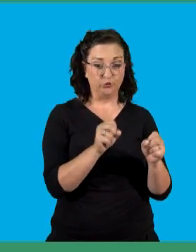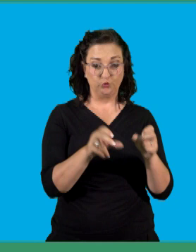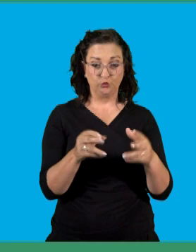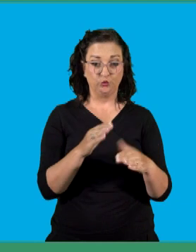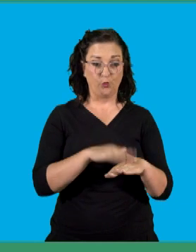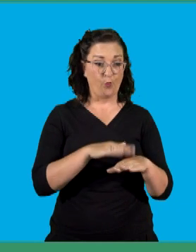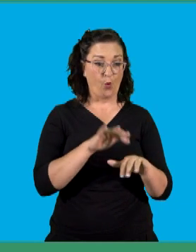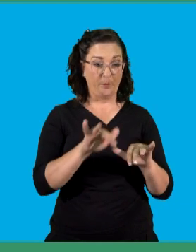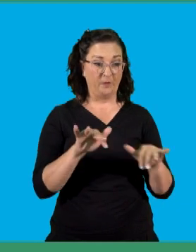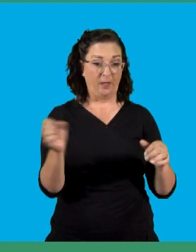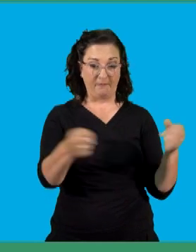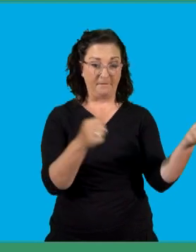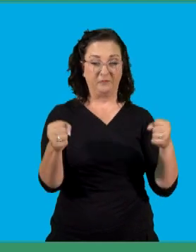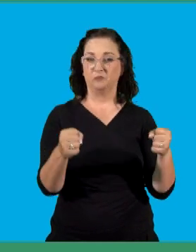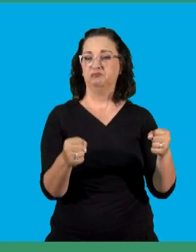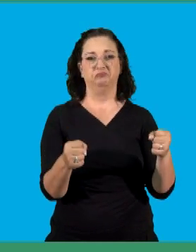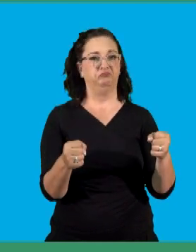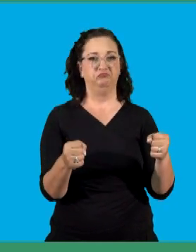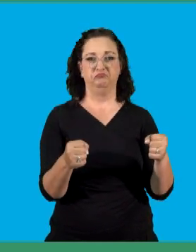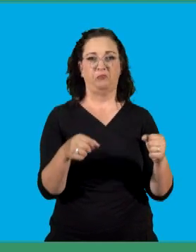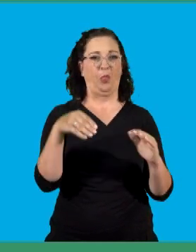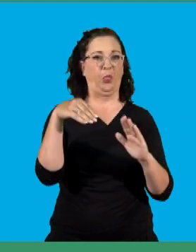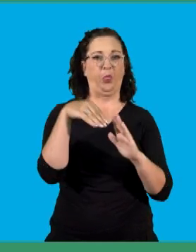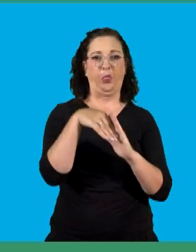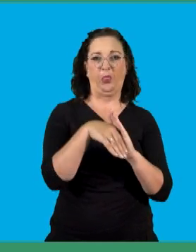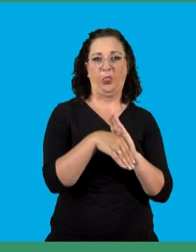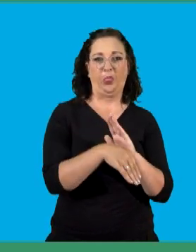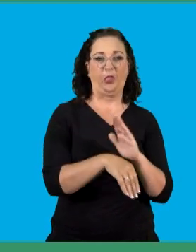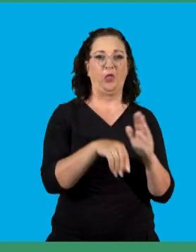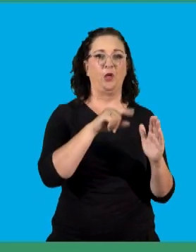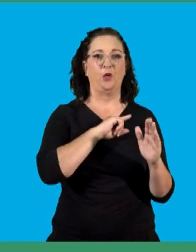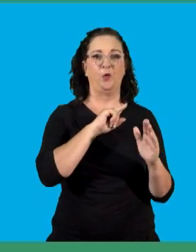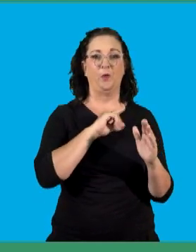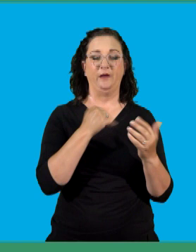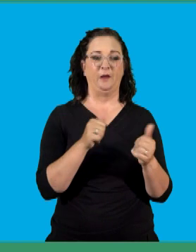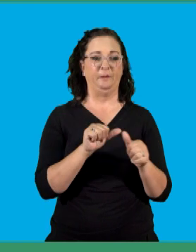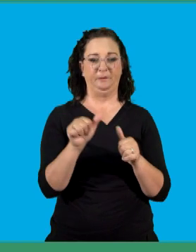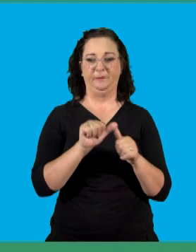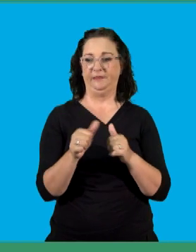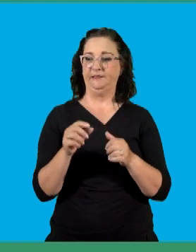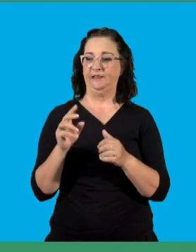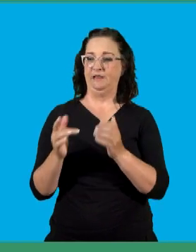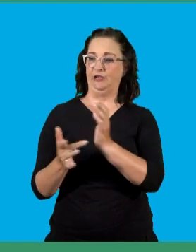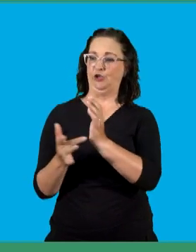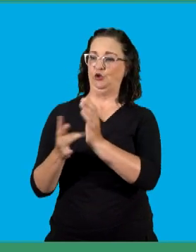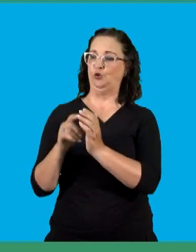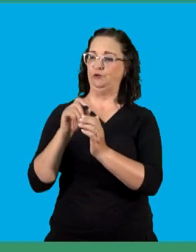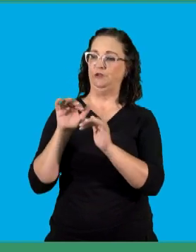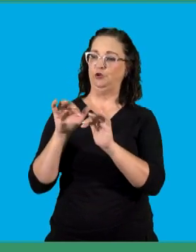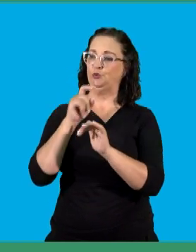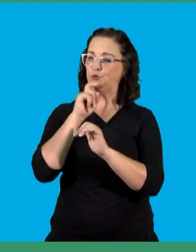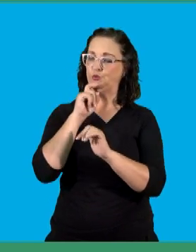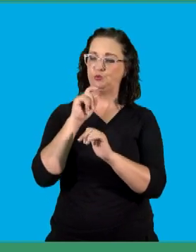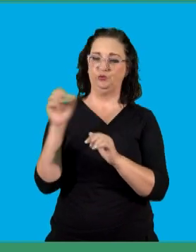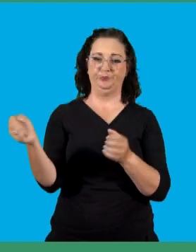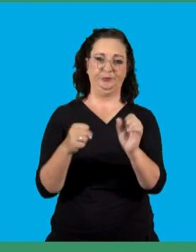opportunities if businesses switch over to advanced technology to replace laborers. So another